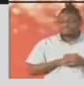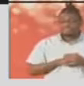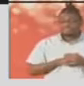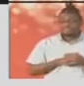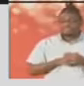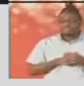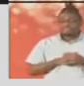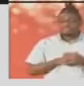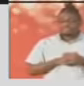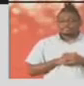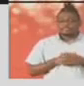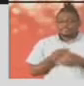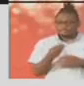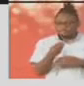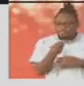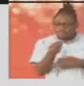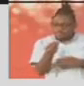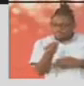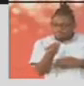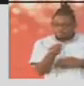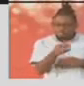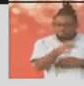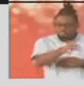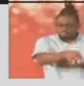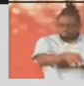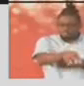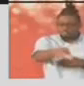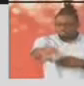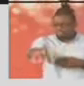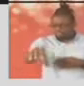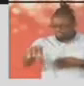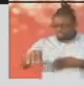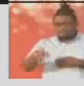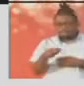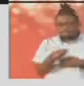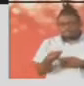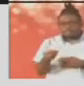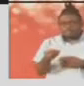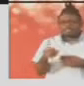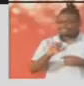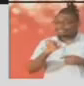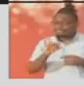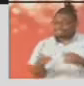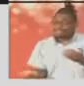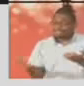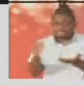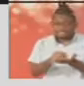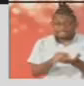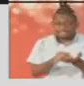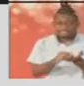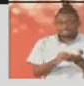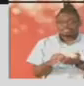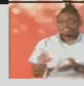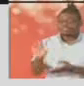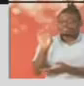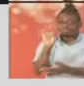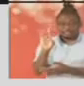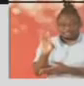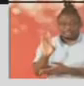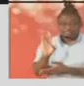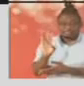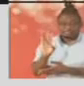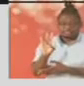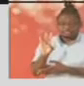few others scattered around the county. A similar pattern was seen again in Epi-weeks 6 and 7, again with 6 being the